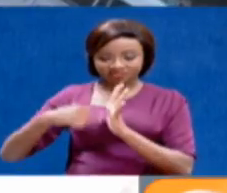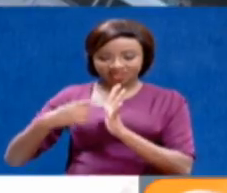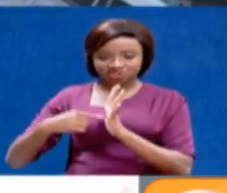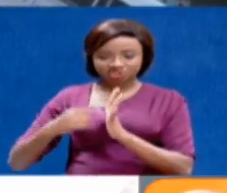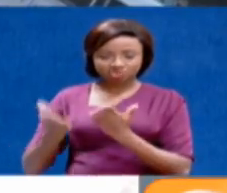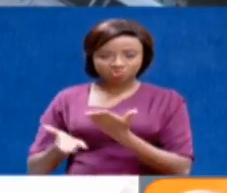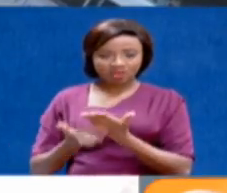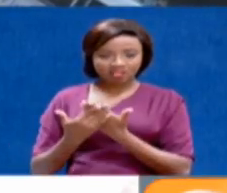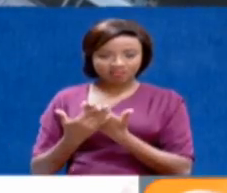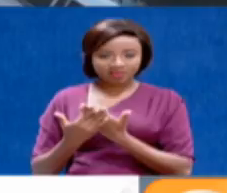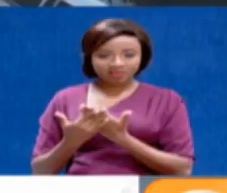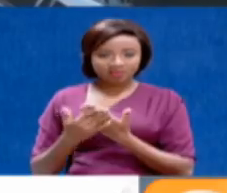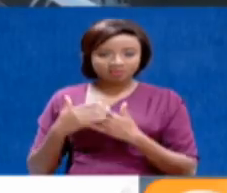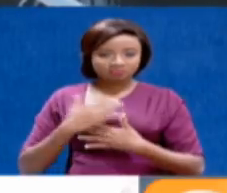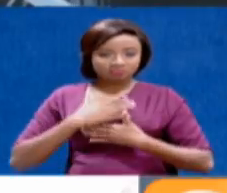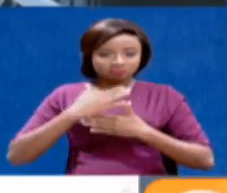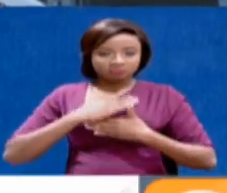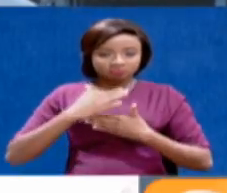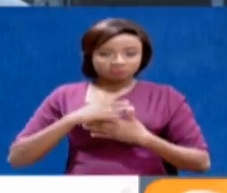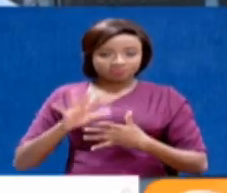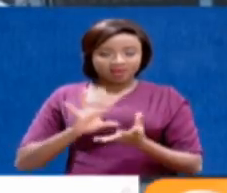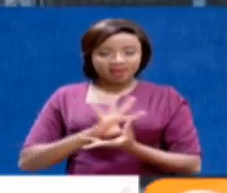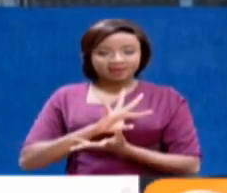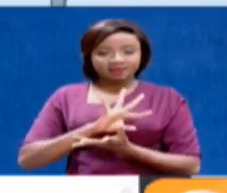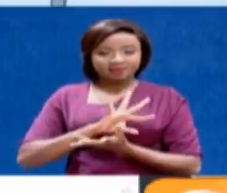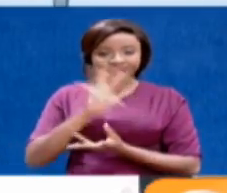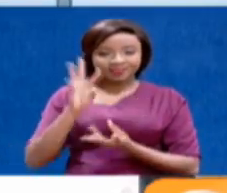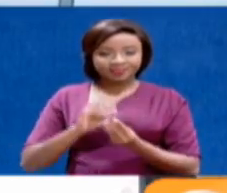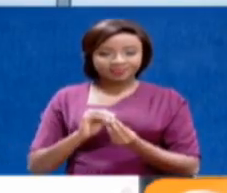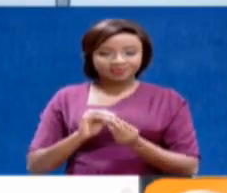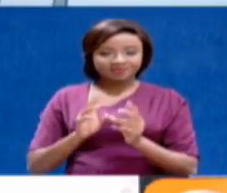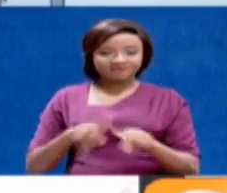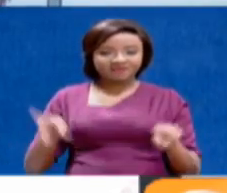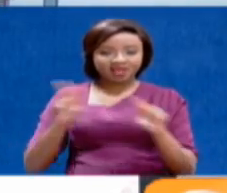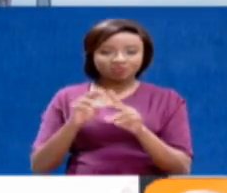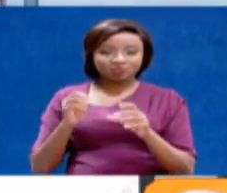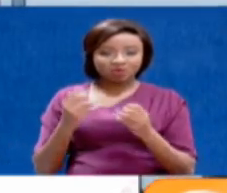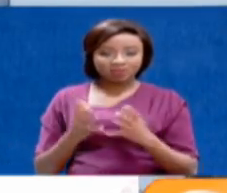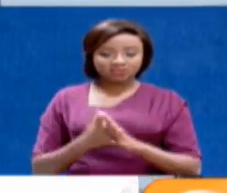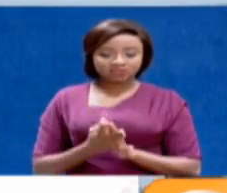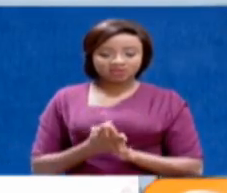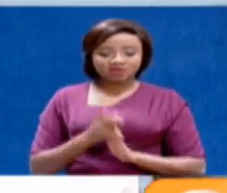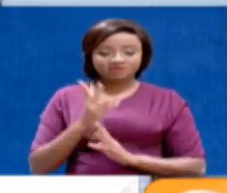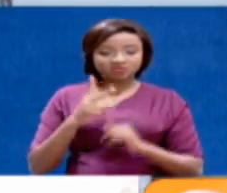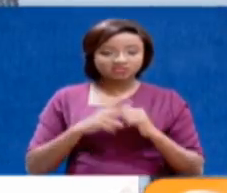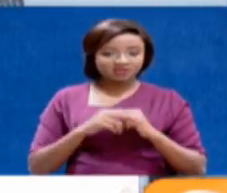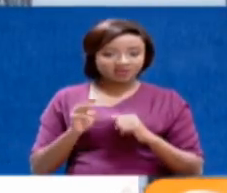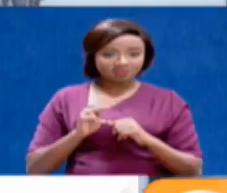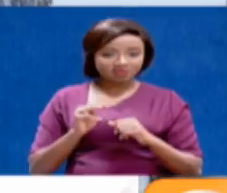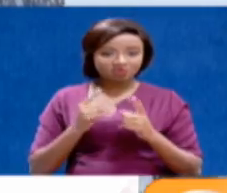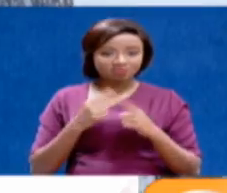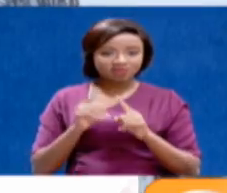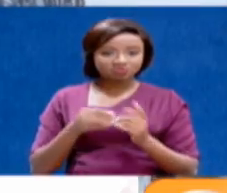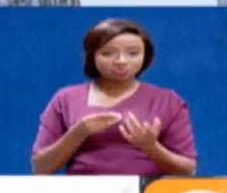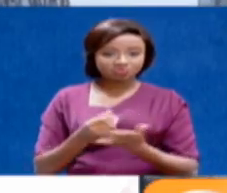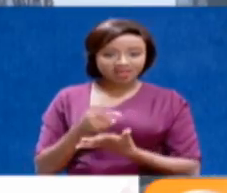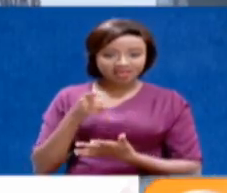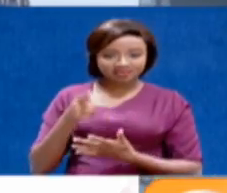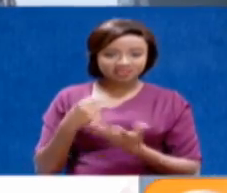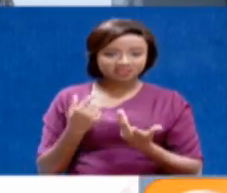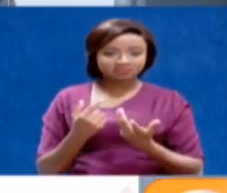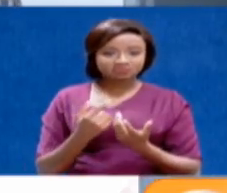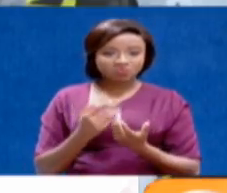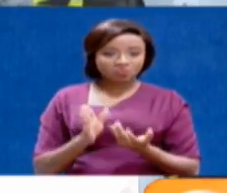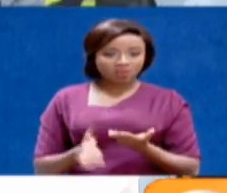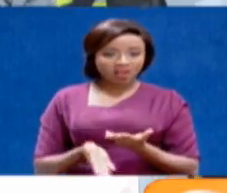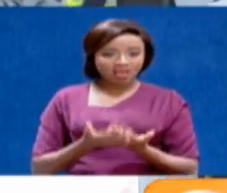147 million Kenya shillings, will be used in combating the coronavirus pandemic. The acquisition of these devices is a private sector